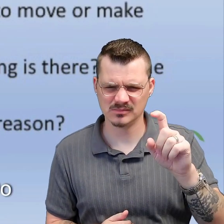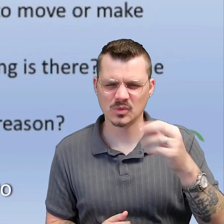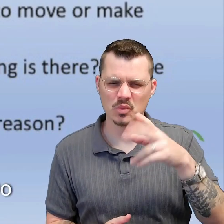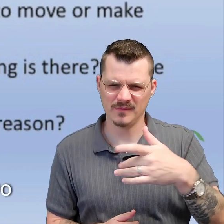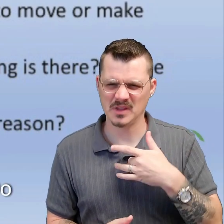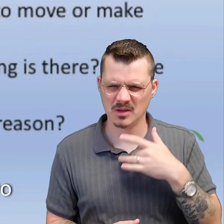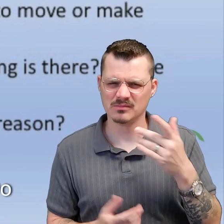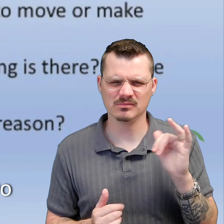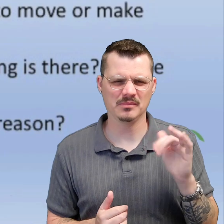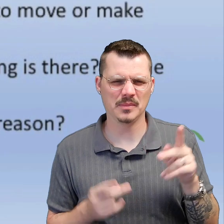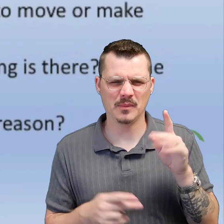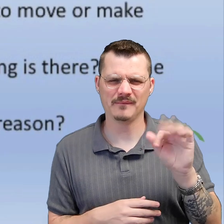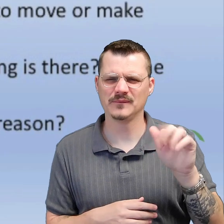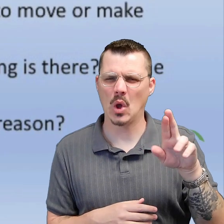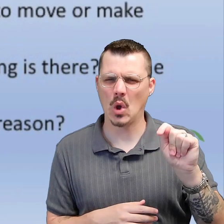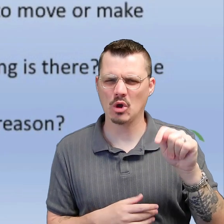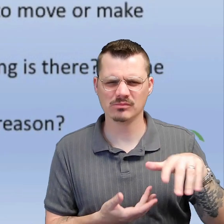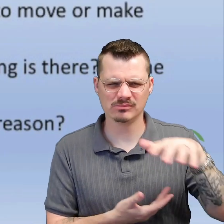people fart a lot around you?